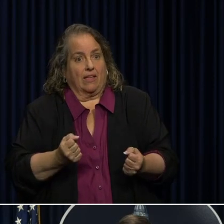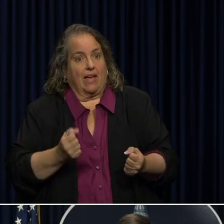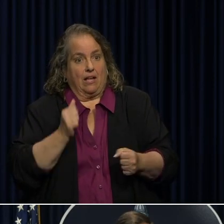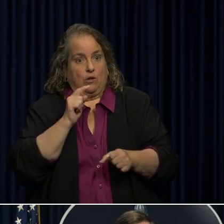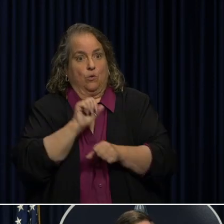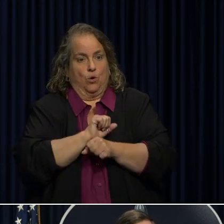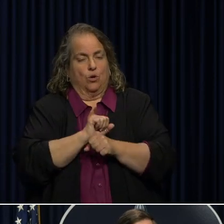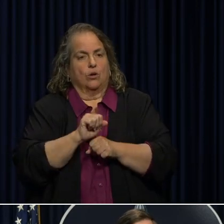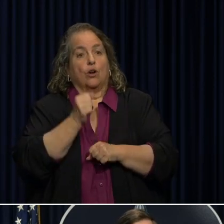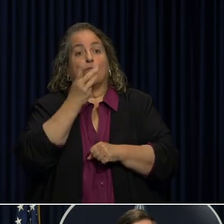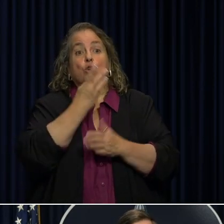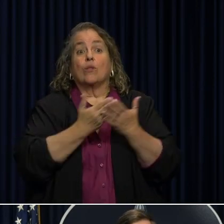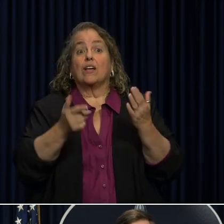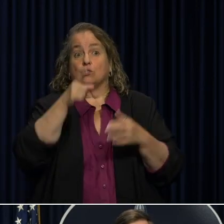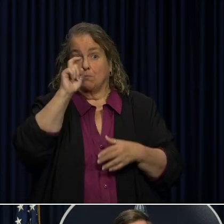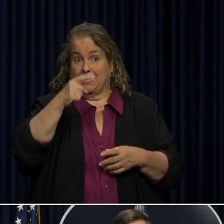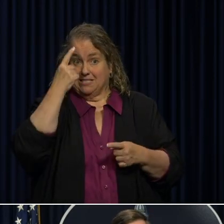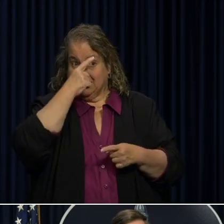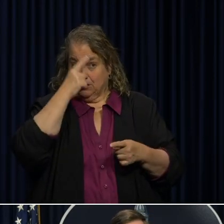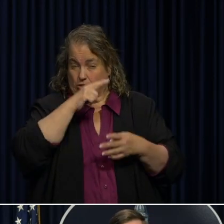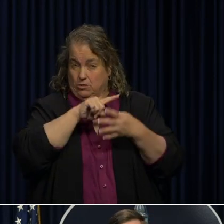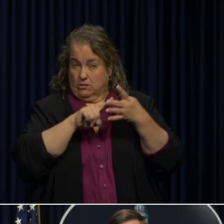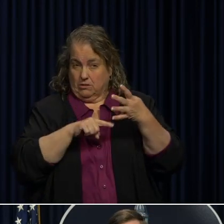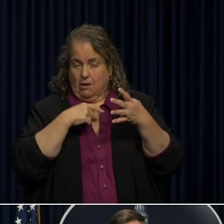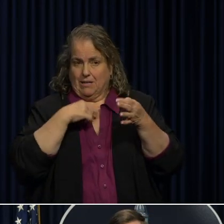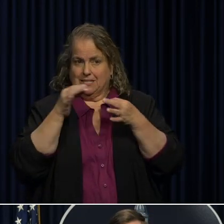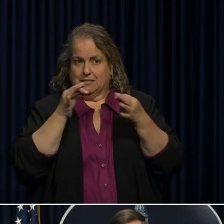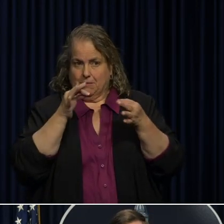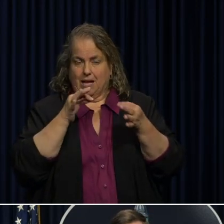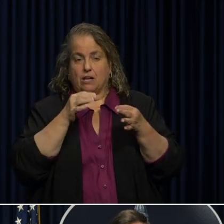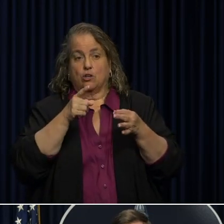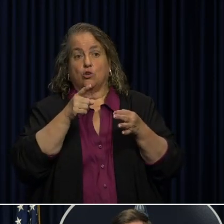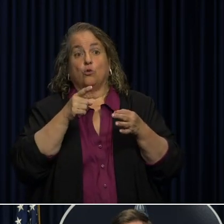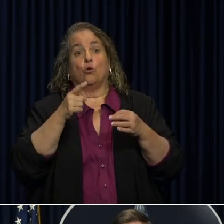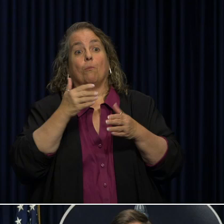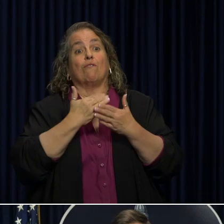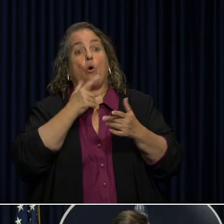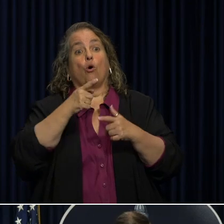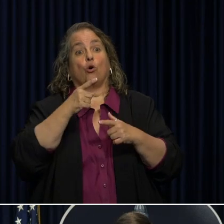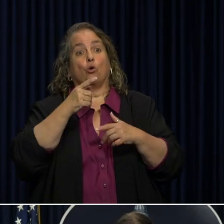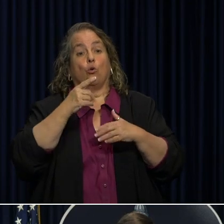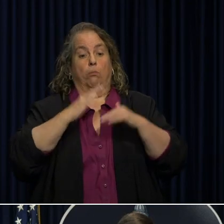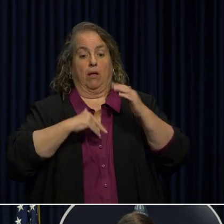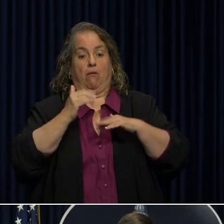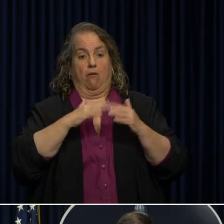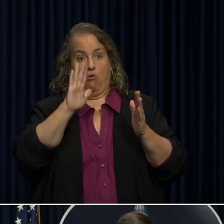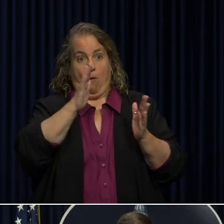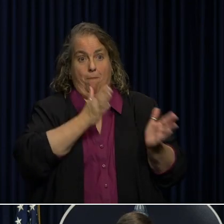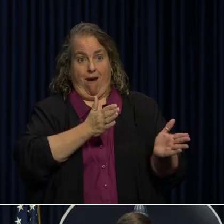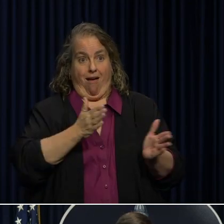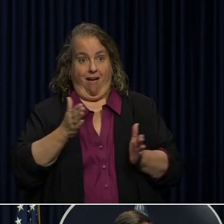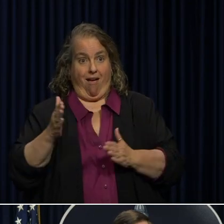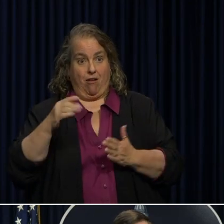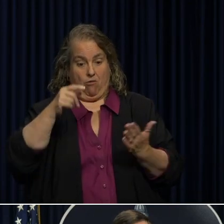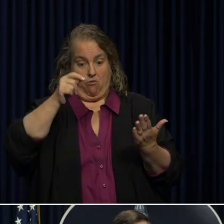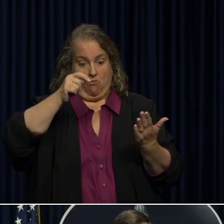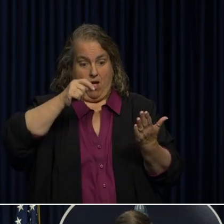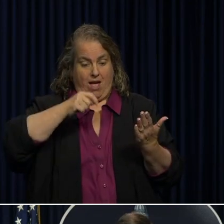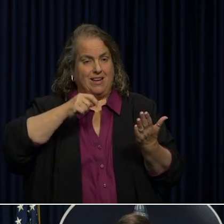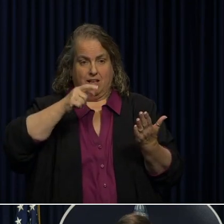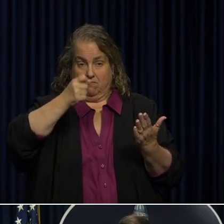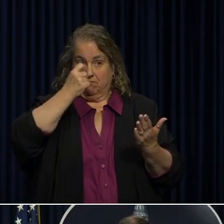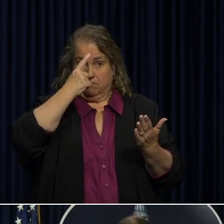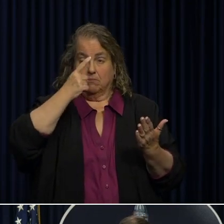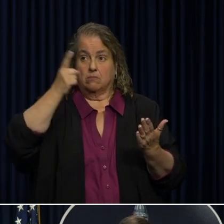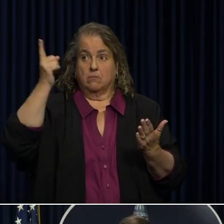there that they need to consider and put in actual plans, because these are within both the White House's plan